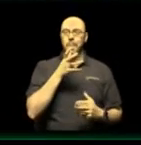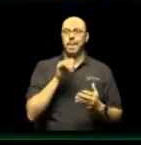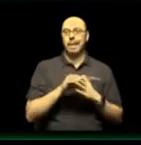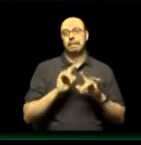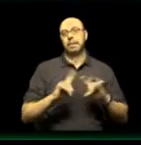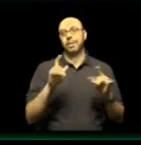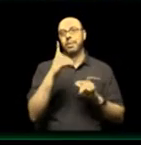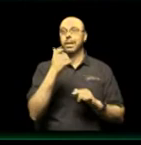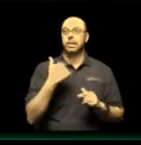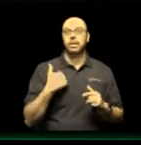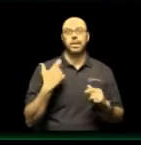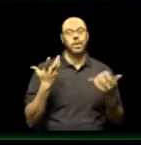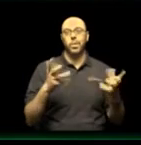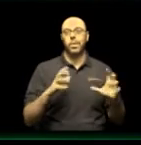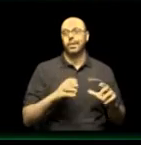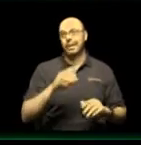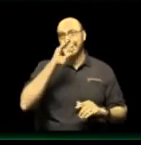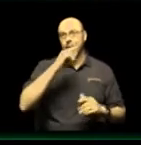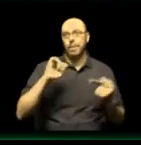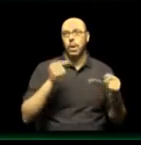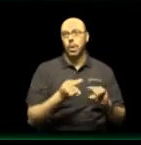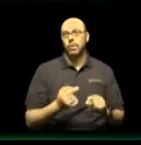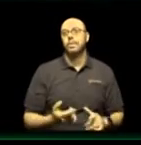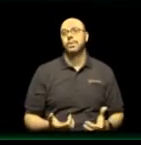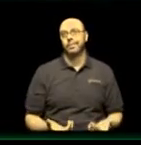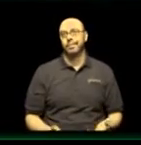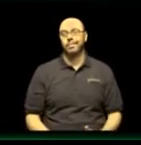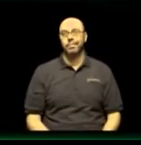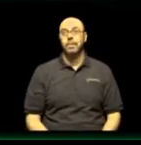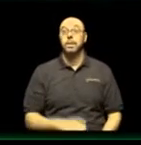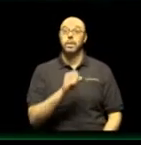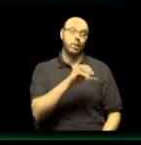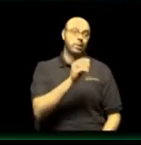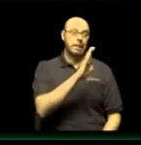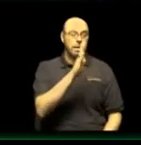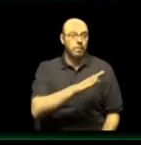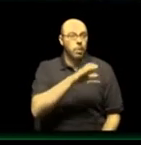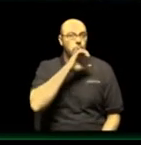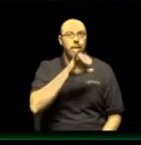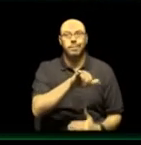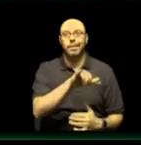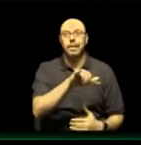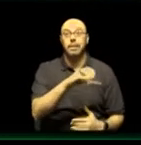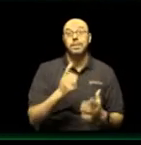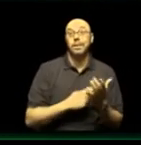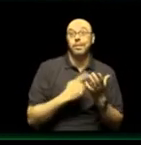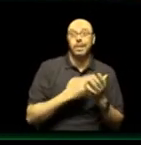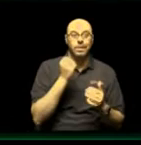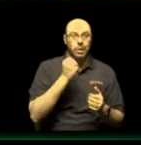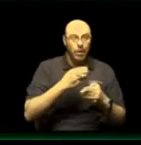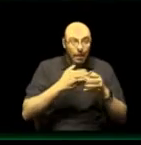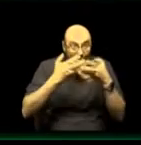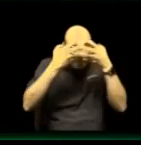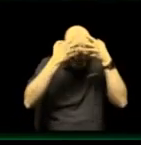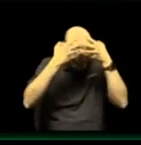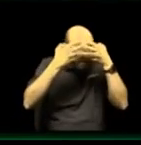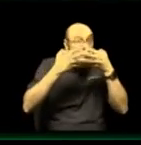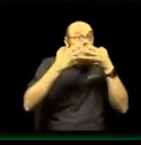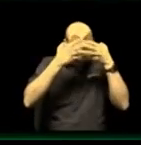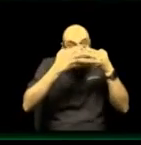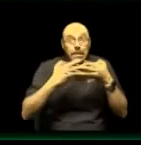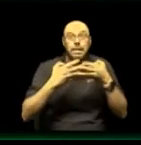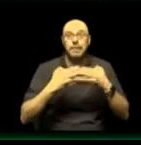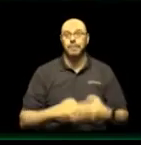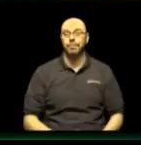want the kid to get hurt. Right, Same thing to hockey. Right. So she never watched it, but sometimes she peek. When